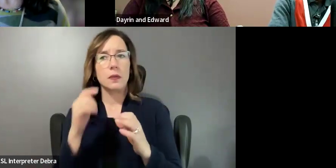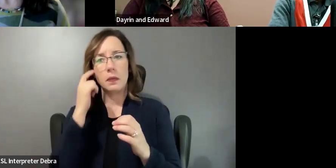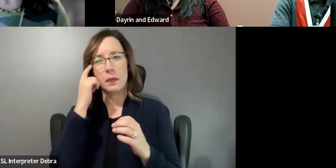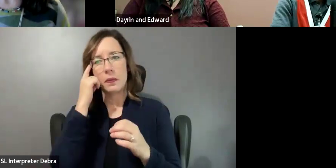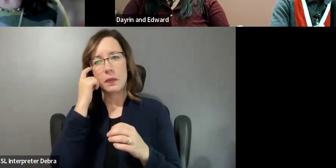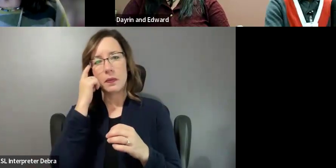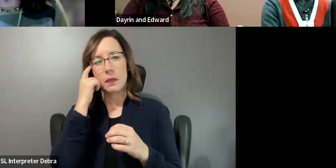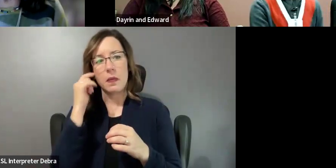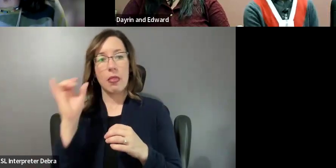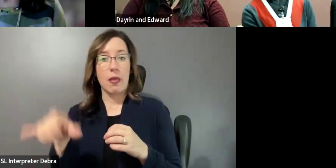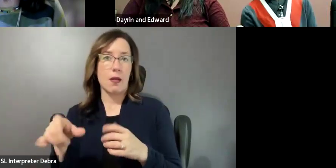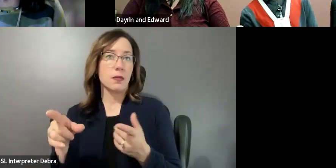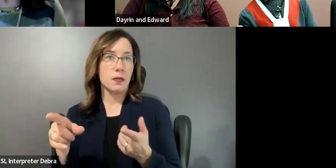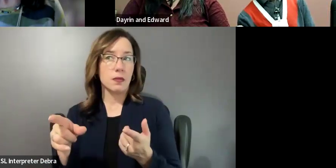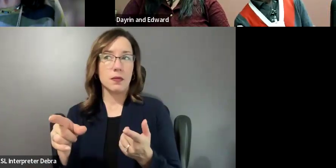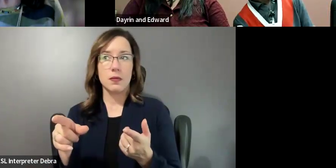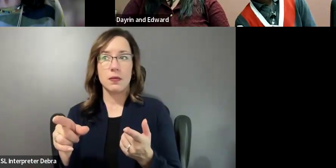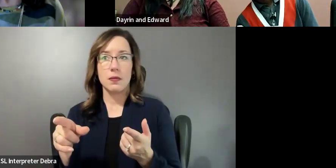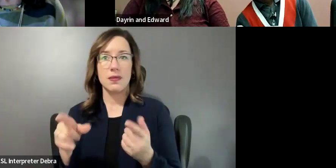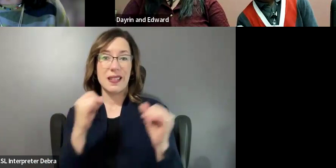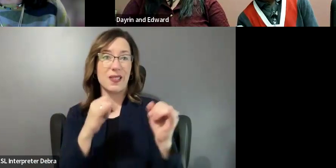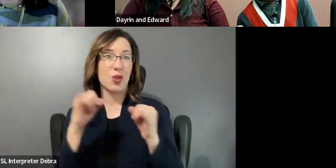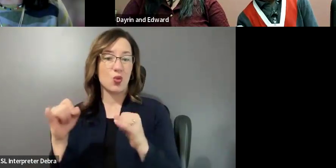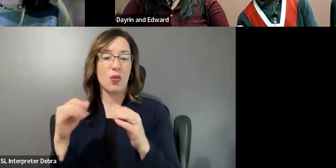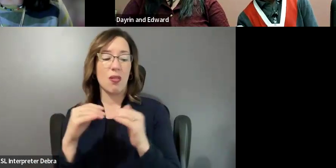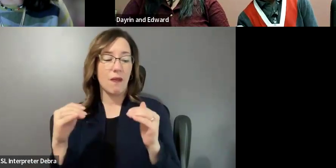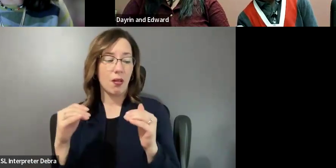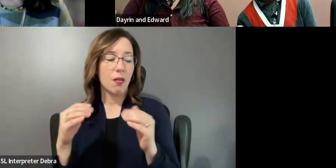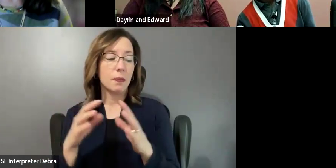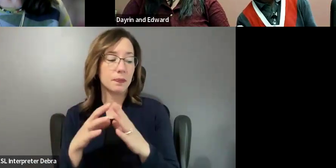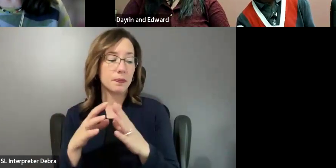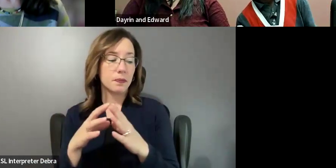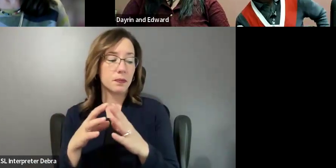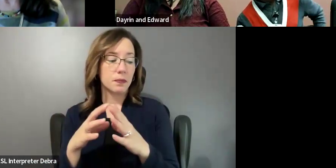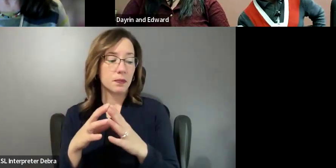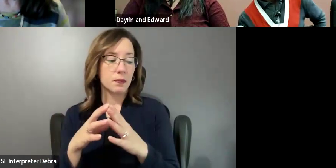that, like at the individual level, and